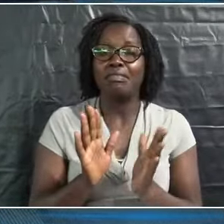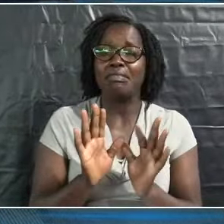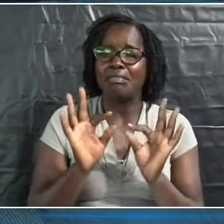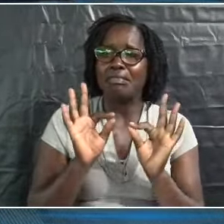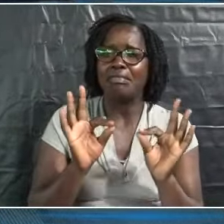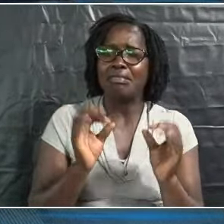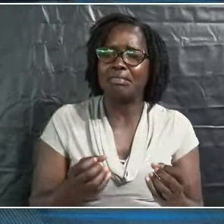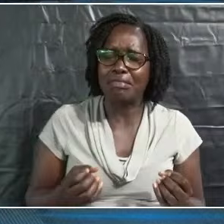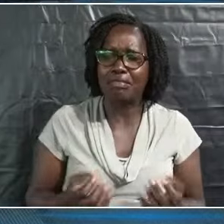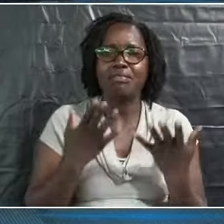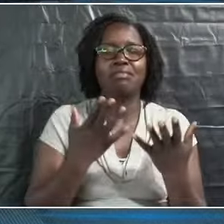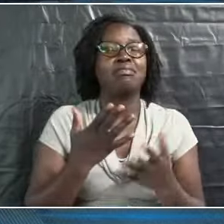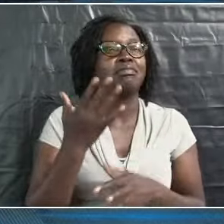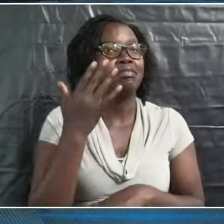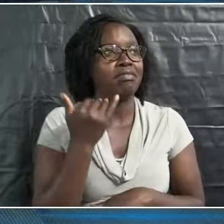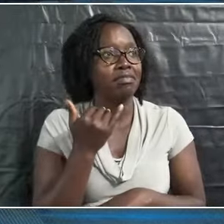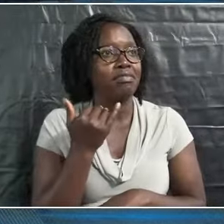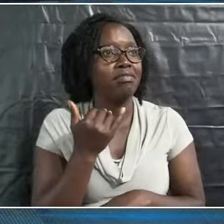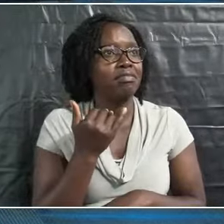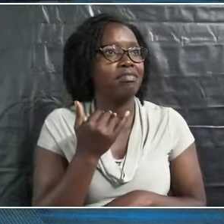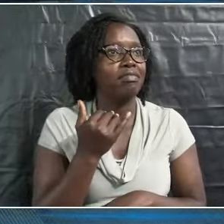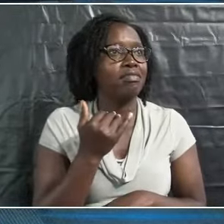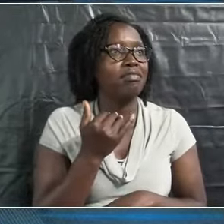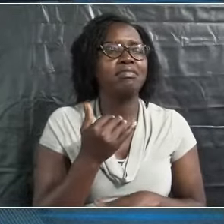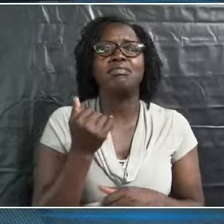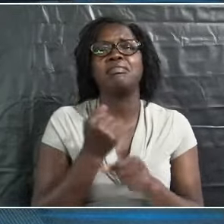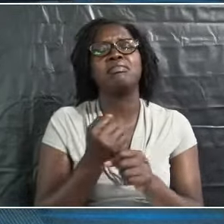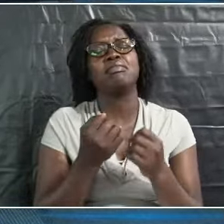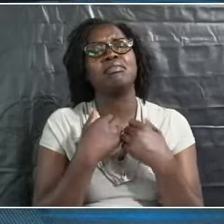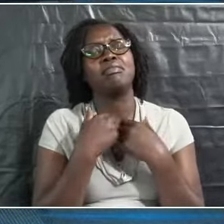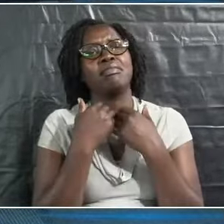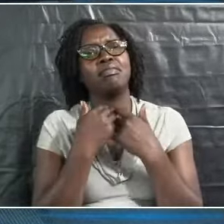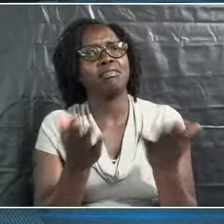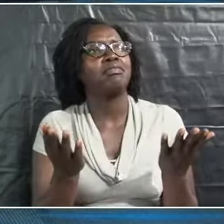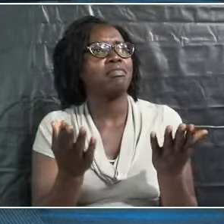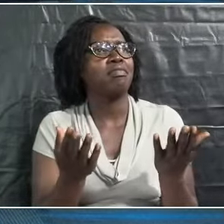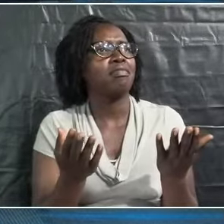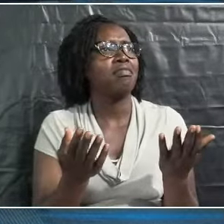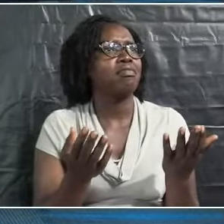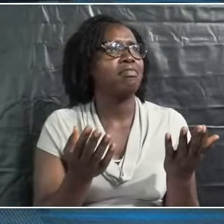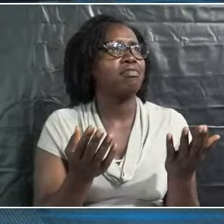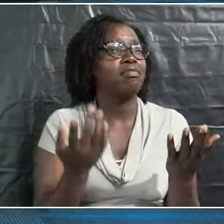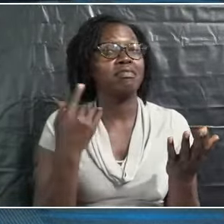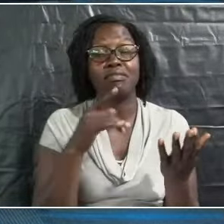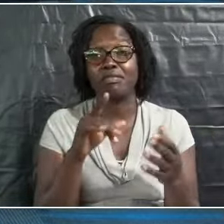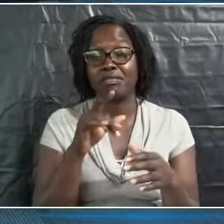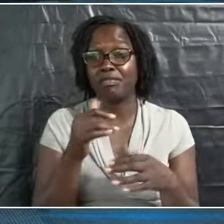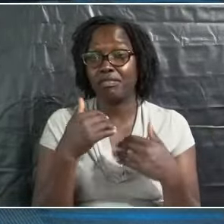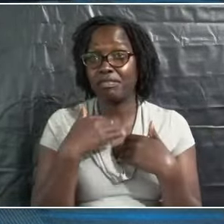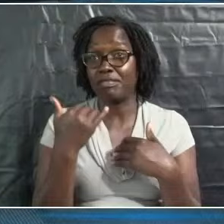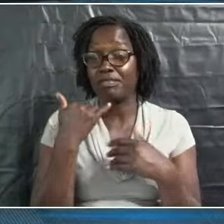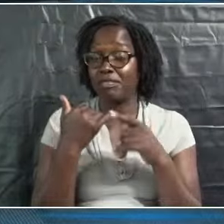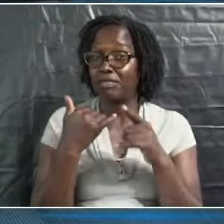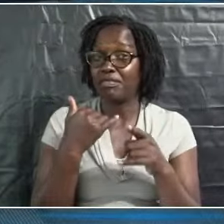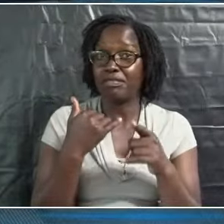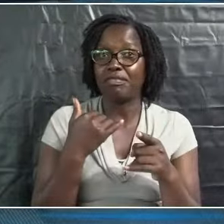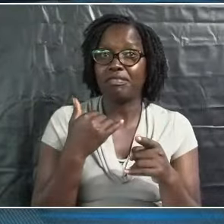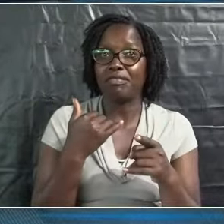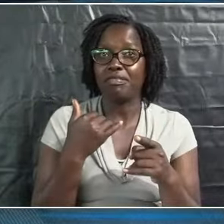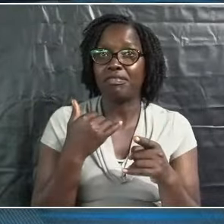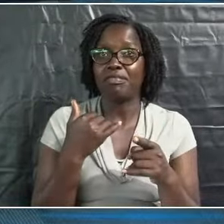an expensive phone. You are not working. And, you know, in order for you to get that particular gadget because